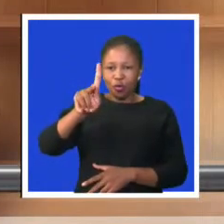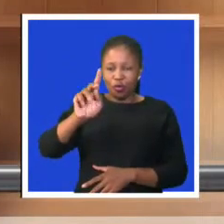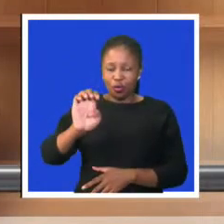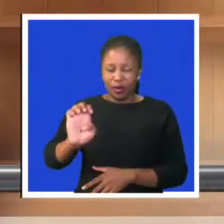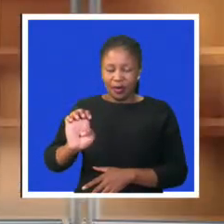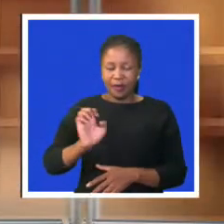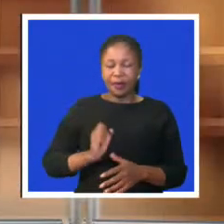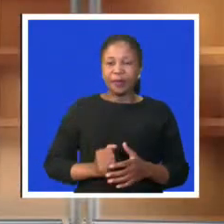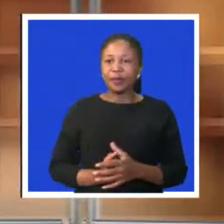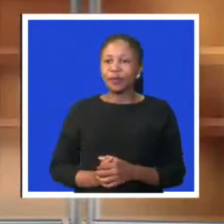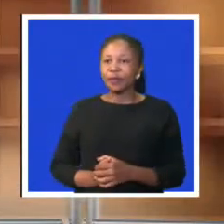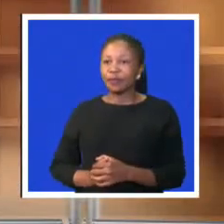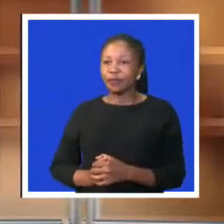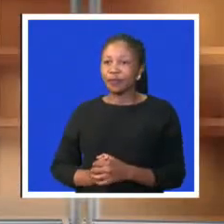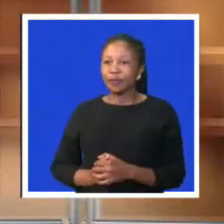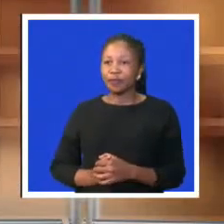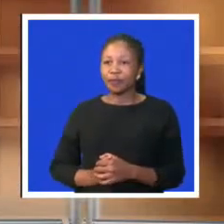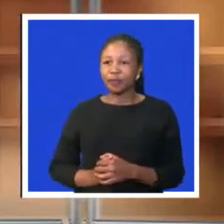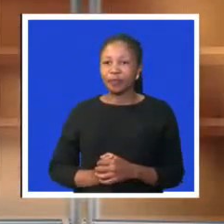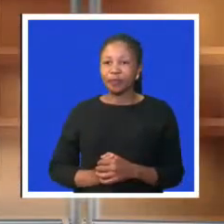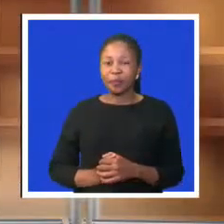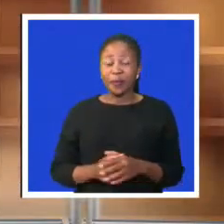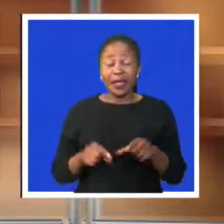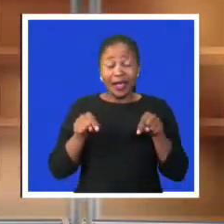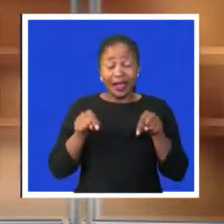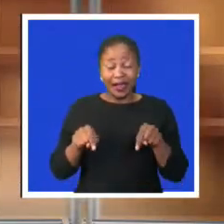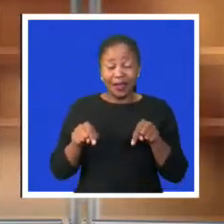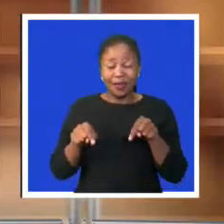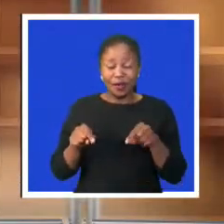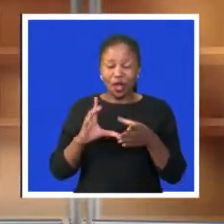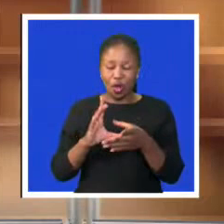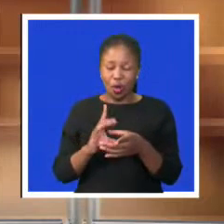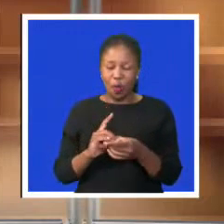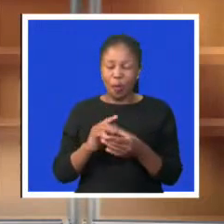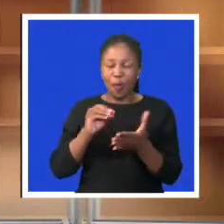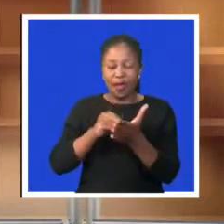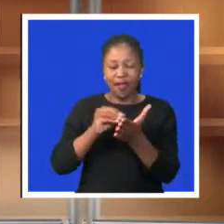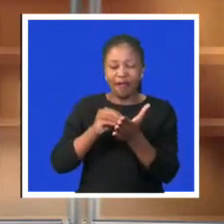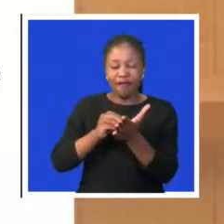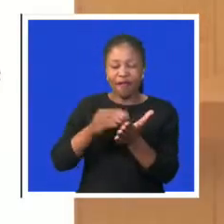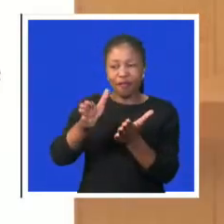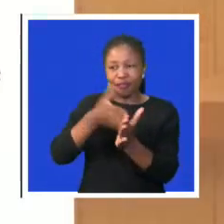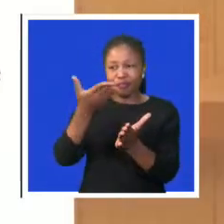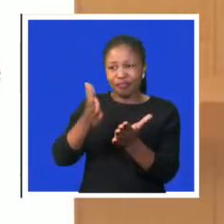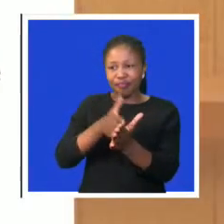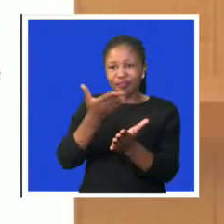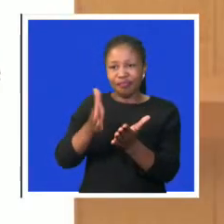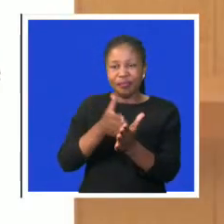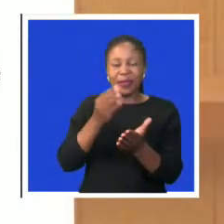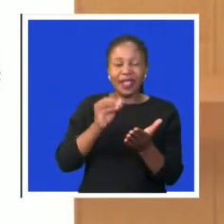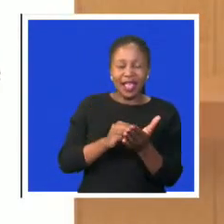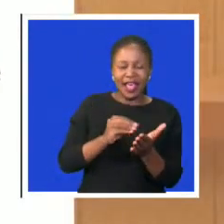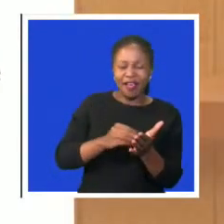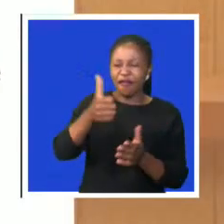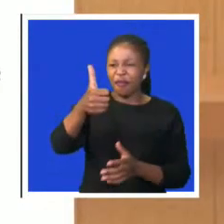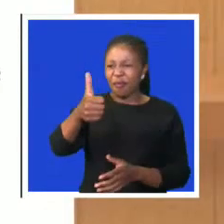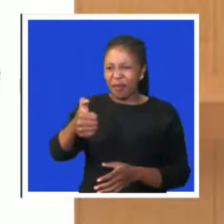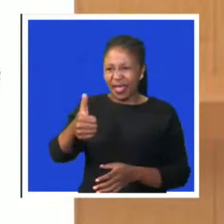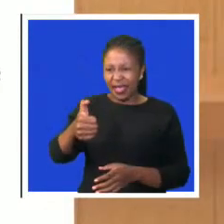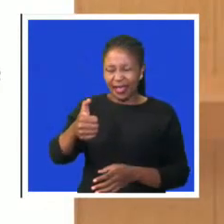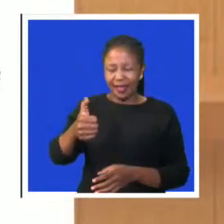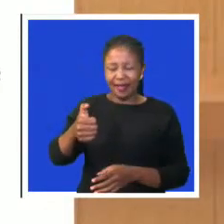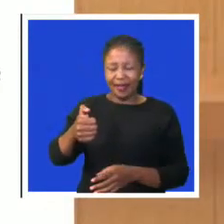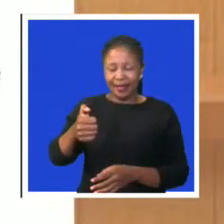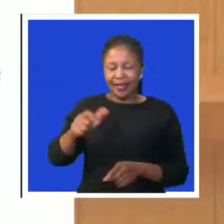Yes, Nogwazi. Dear learner at home, please make sure that you have got your notebook, textbook, and pen. The